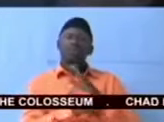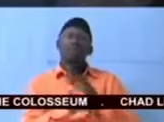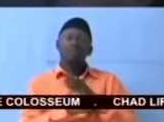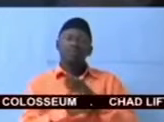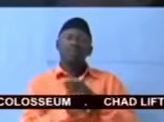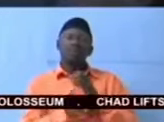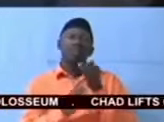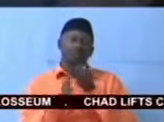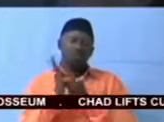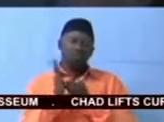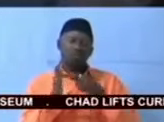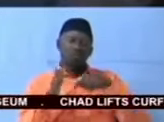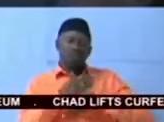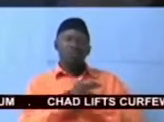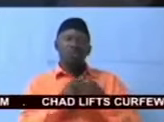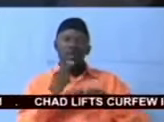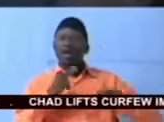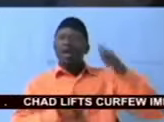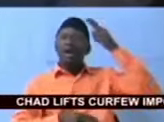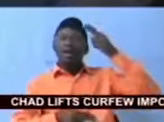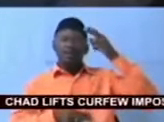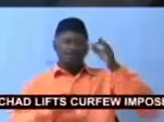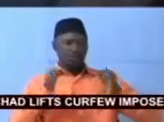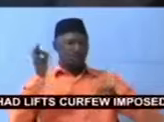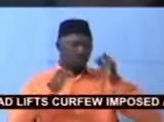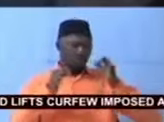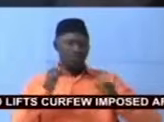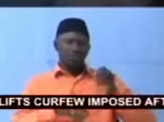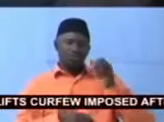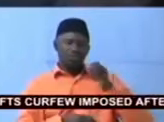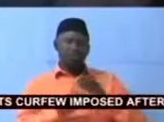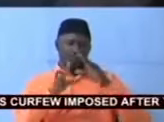Because it was usual practice